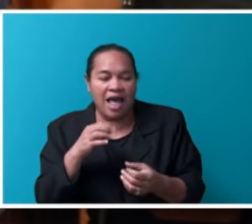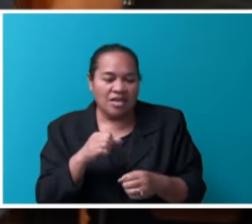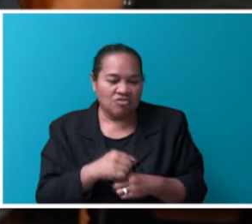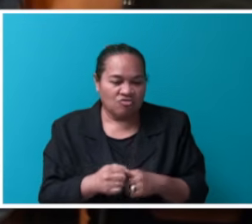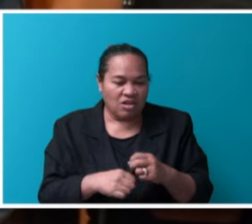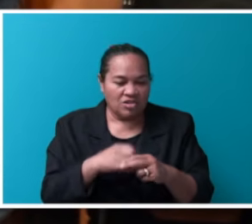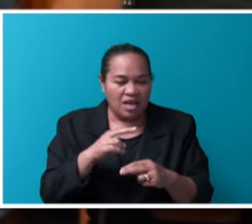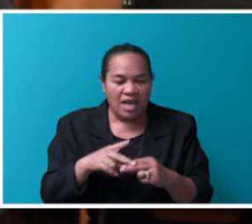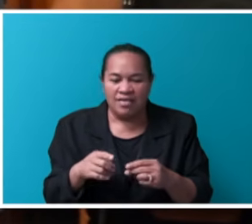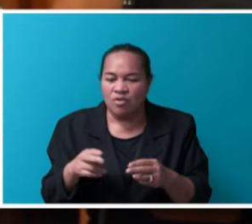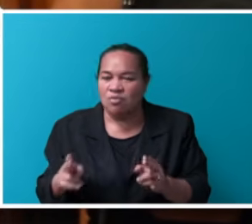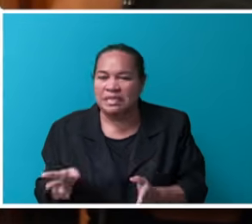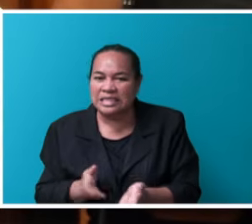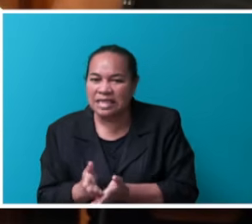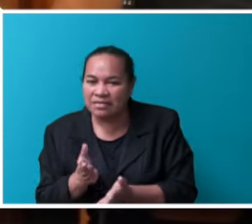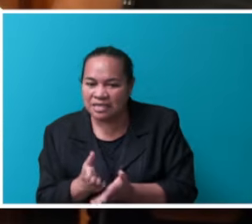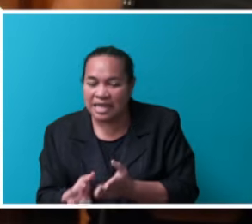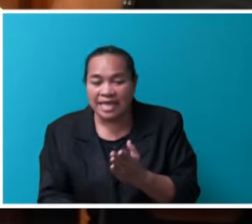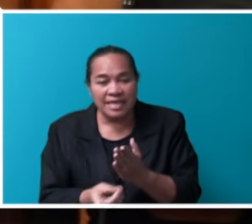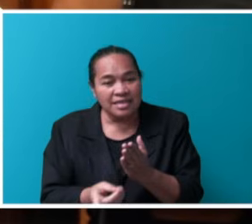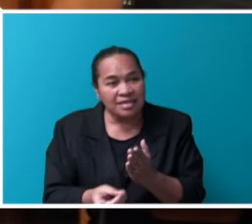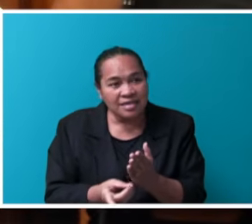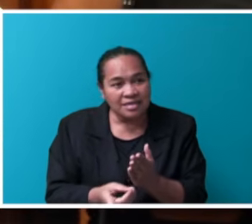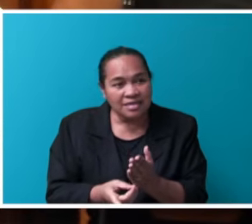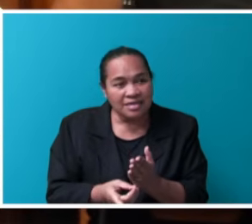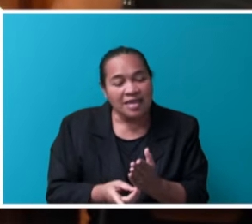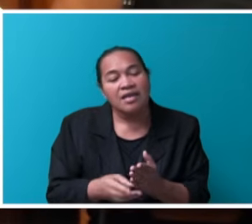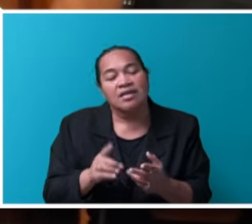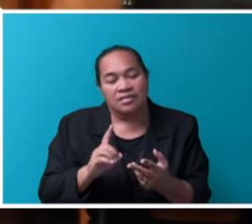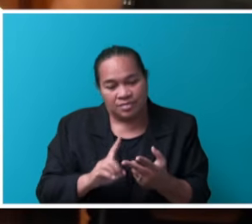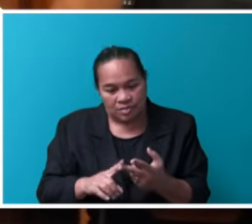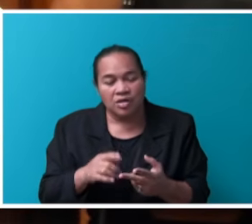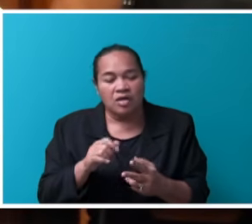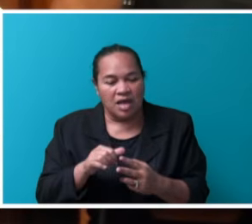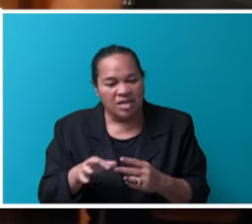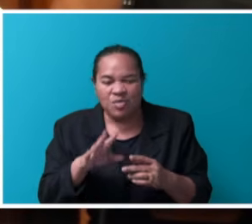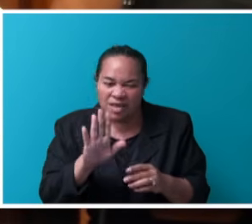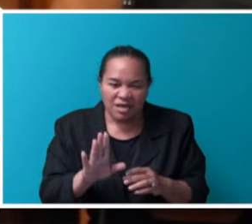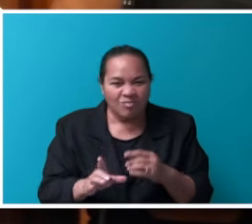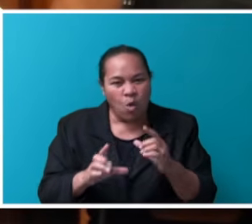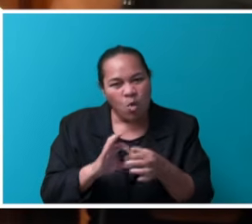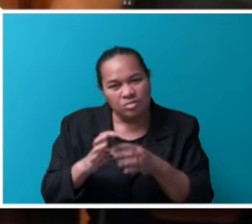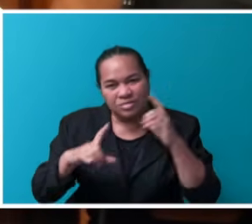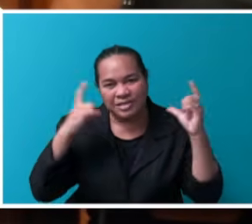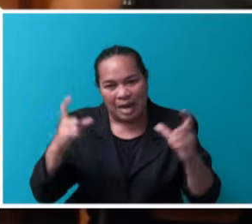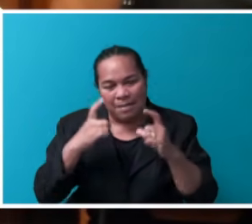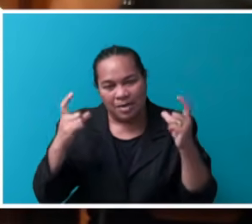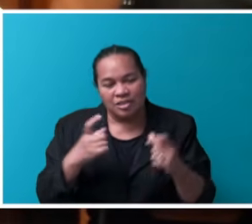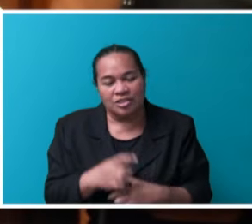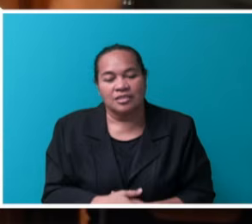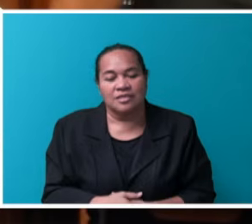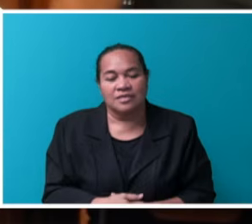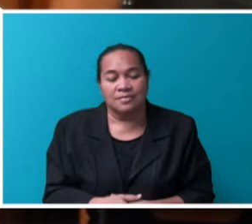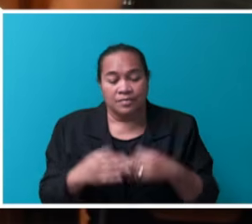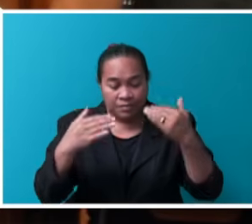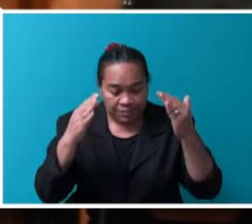funeral services, and digitization of Girmit records and Girmit Day celebrations. Mr. Speaker, on